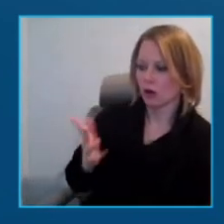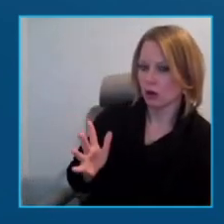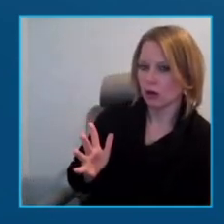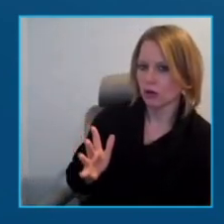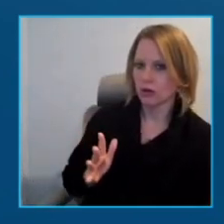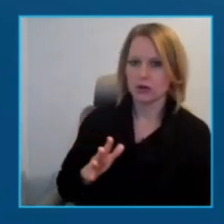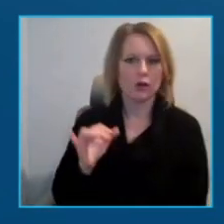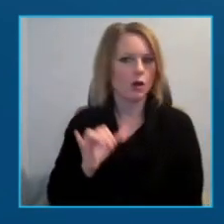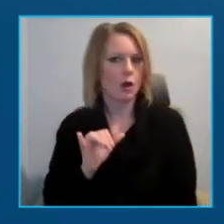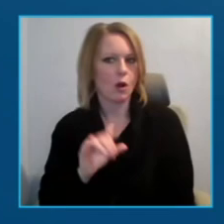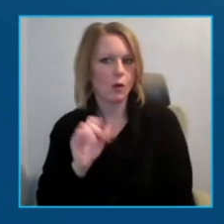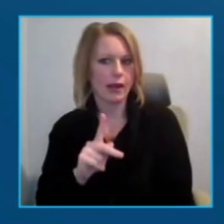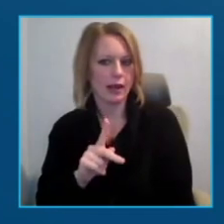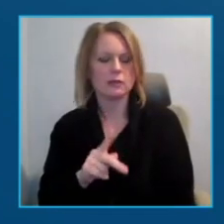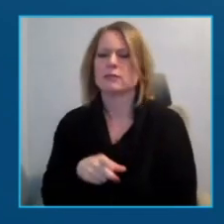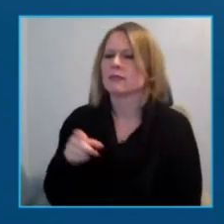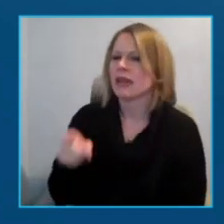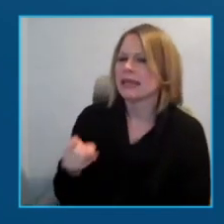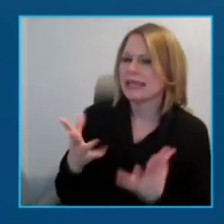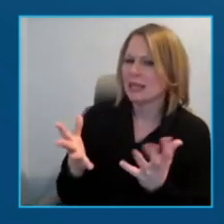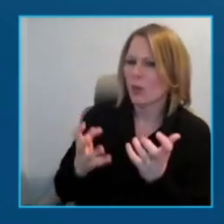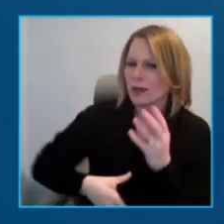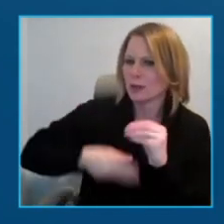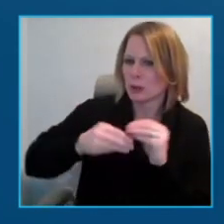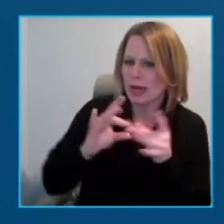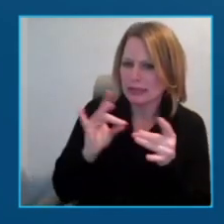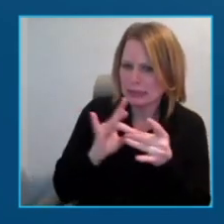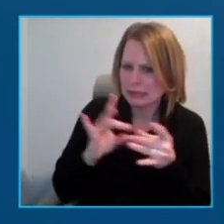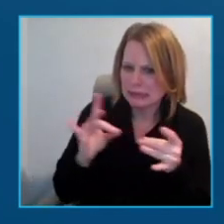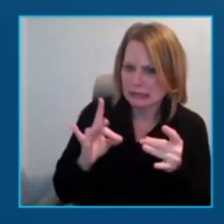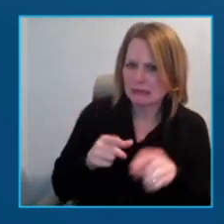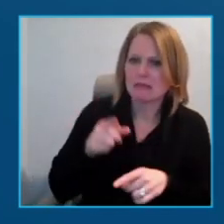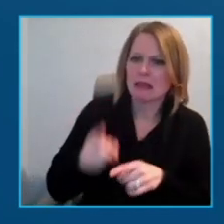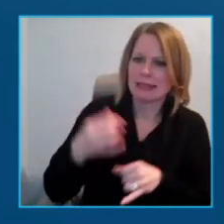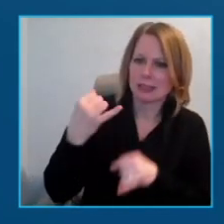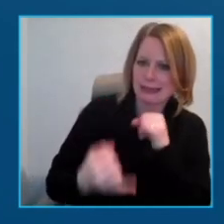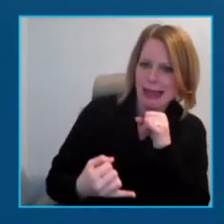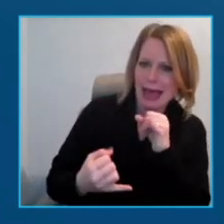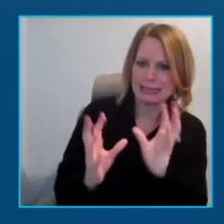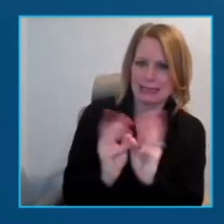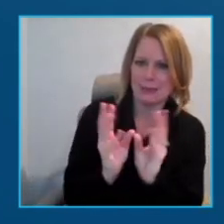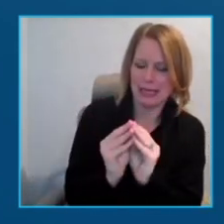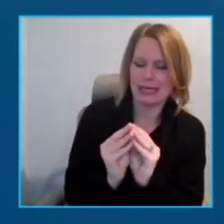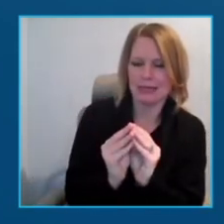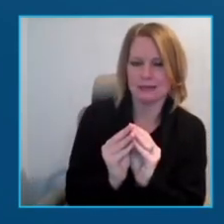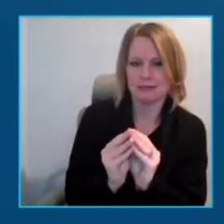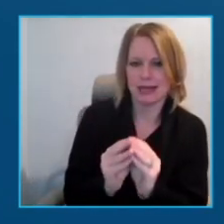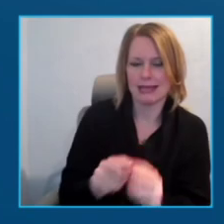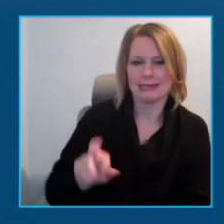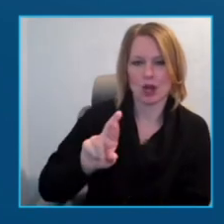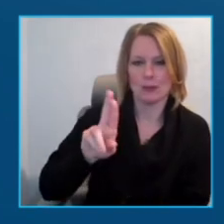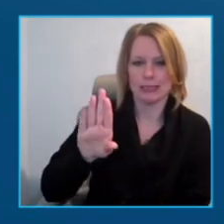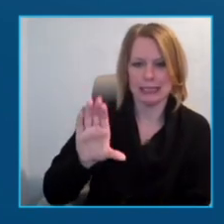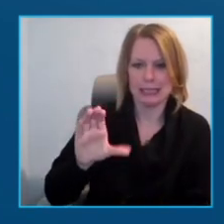Yeah. He wanted to say a few quick words. This is going to be his last meeting as an RBC member. I'm sorry to interrupt, but